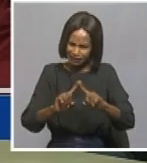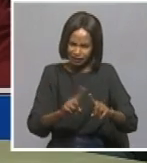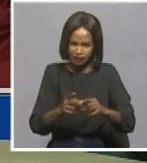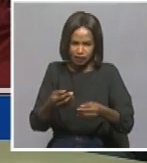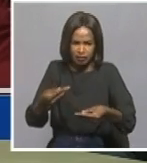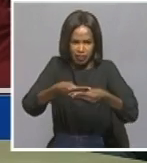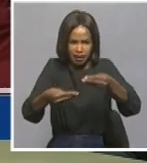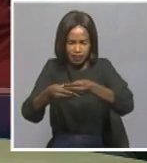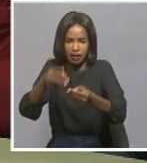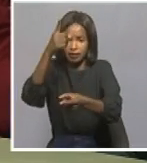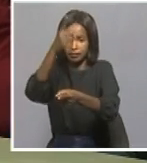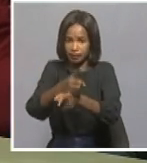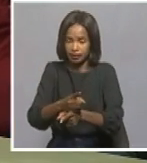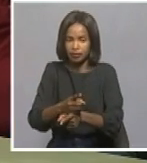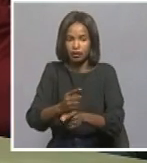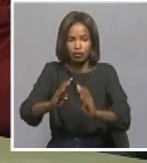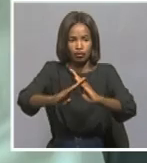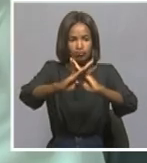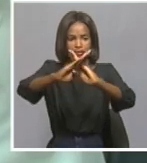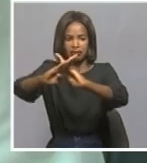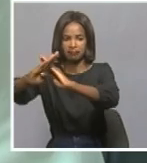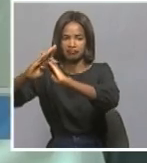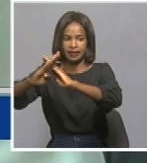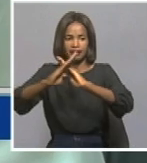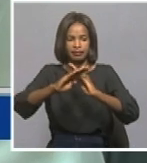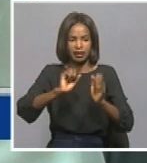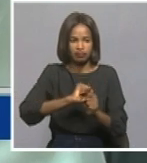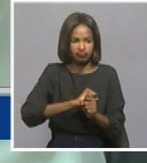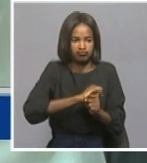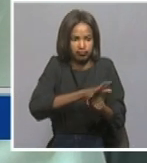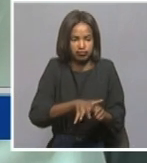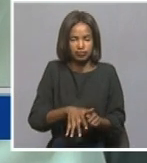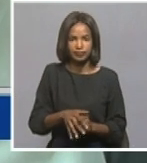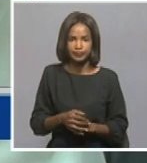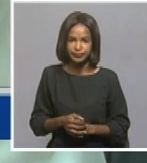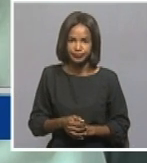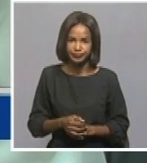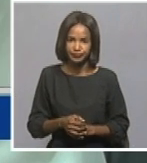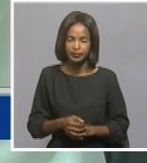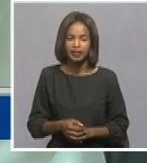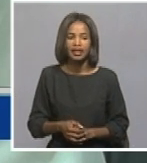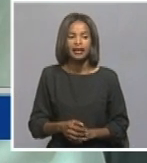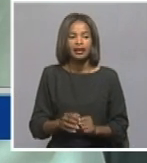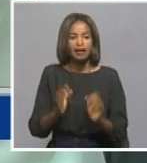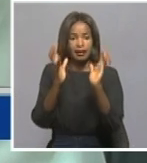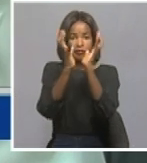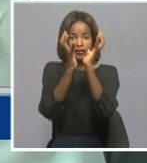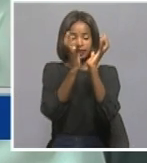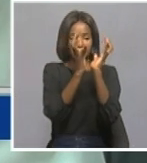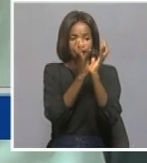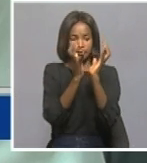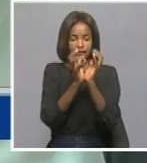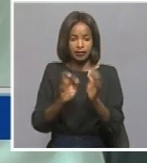efforts to contain the spread of COVID-19. Furthermore, local authorities have